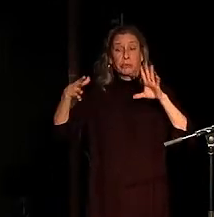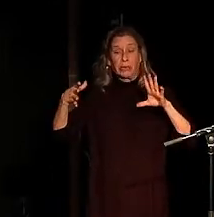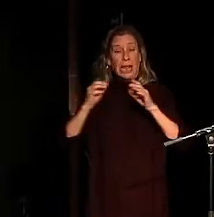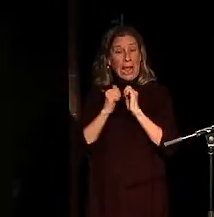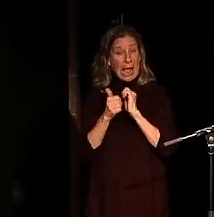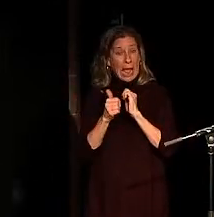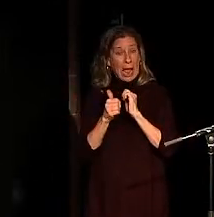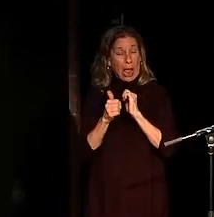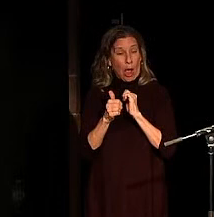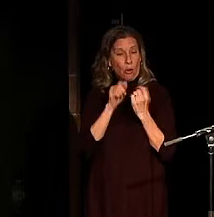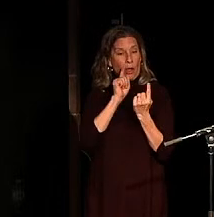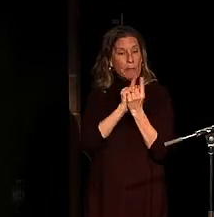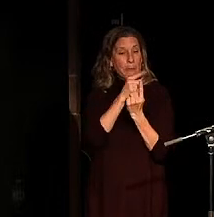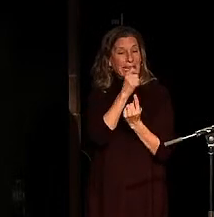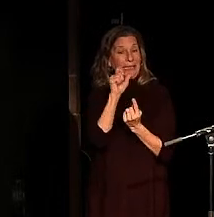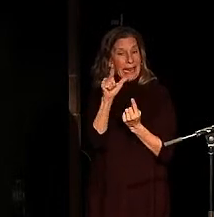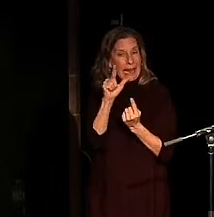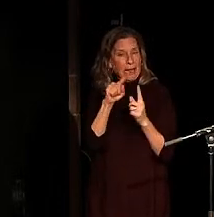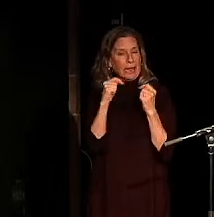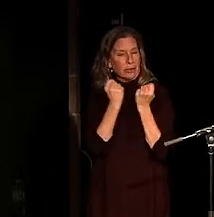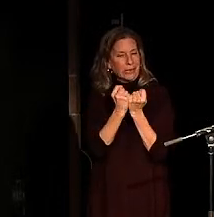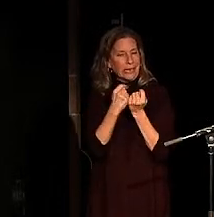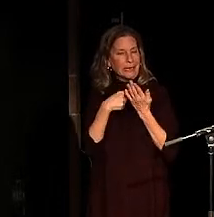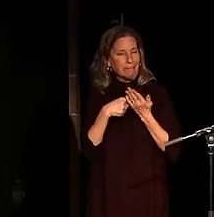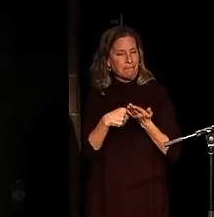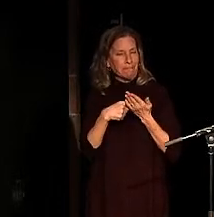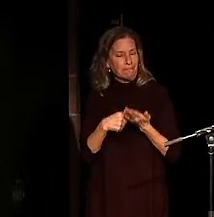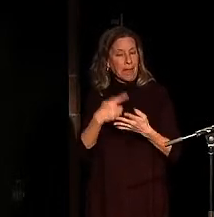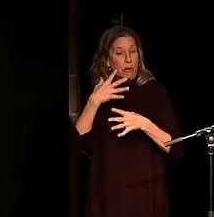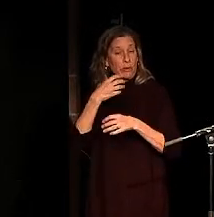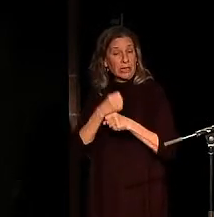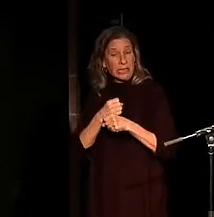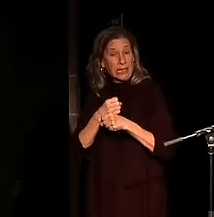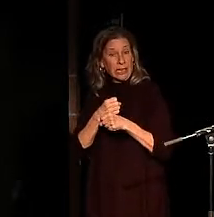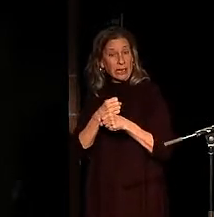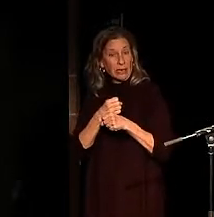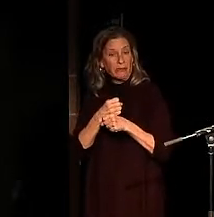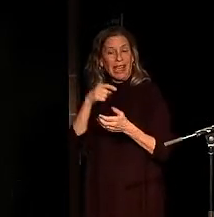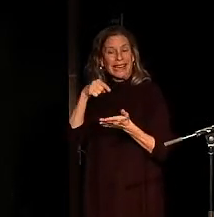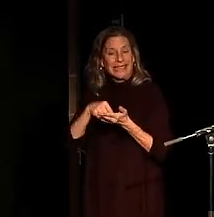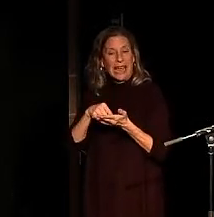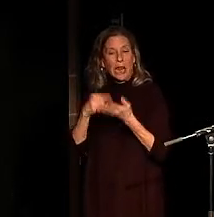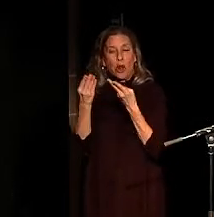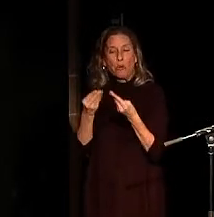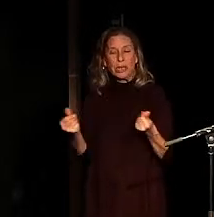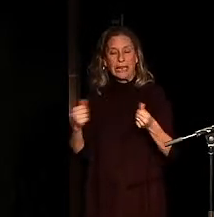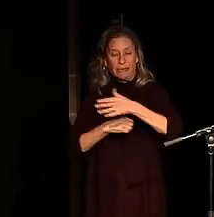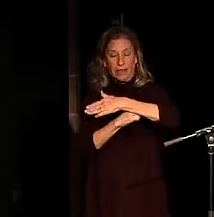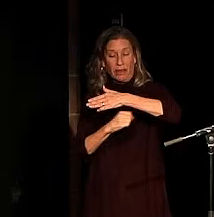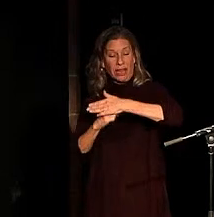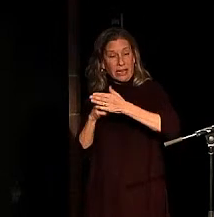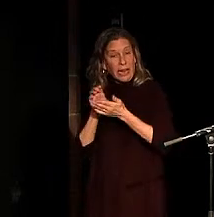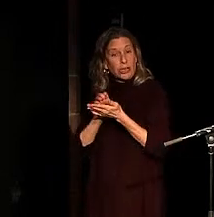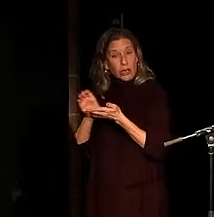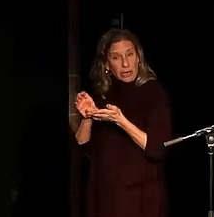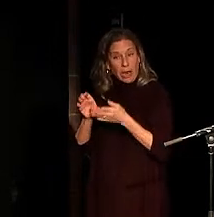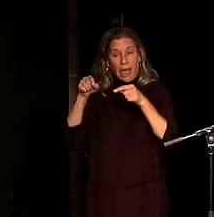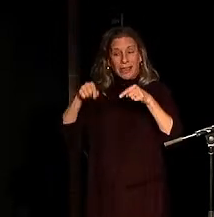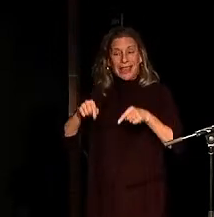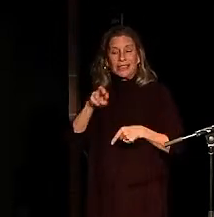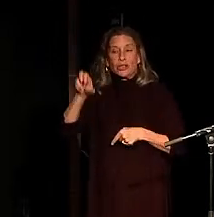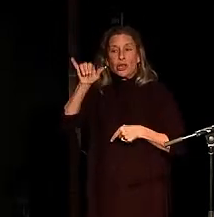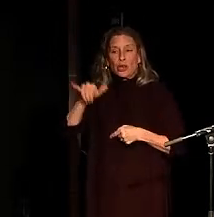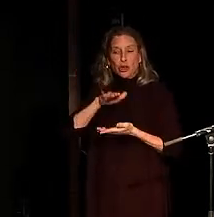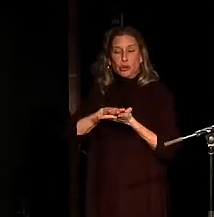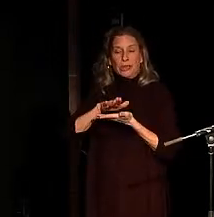do that, you have to see Gail and her team, and students can receive some debt relief from the foundation. I think we're the only CUNY school